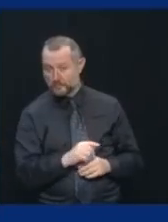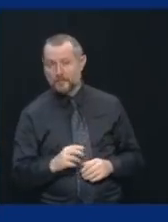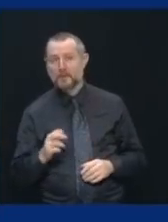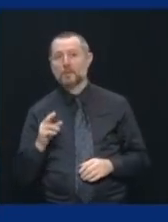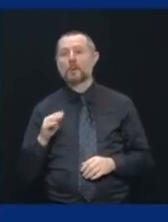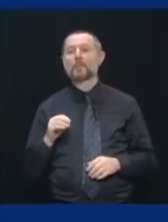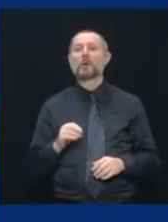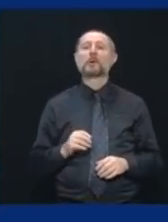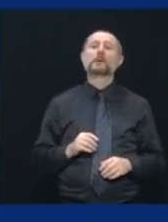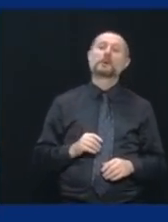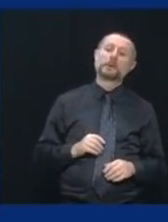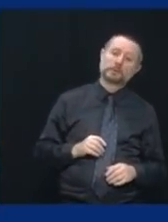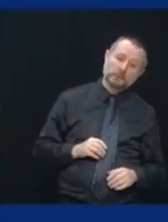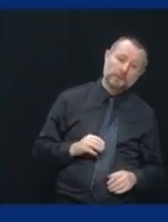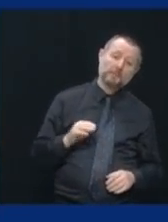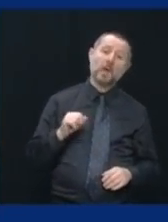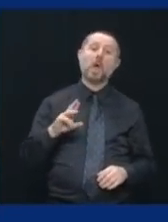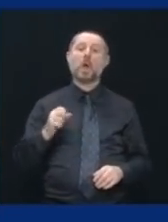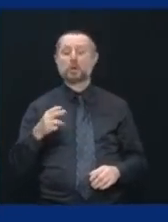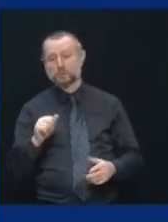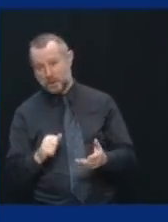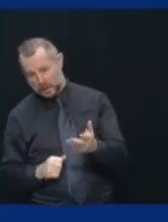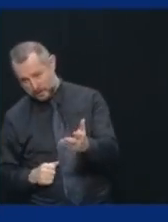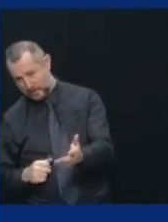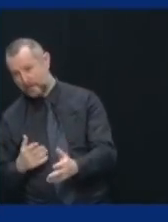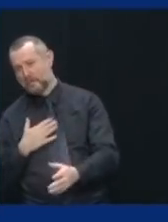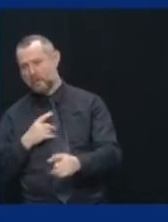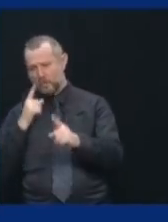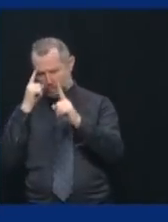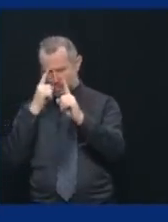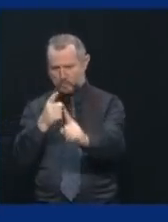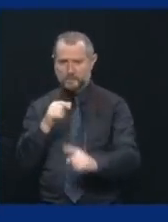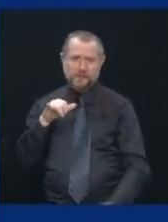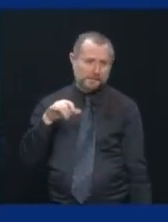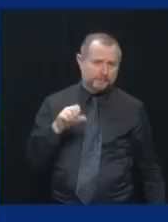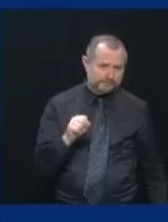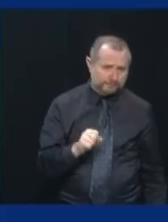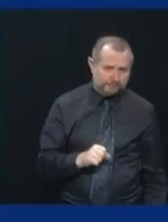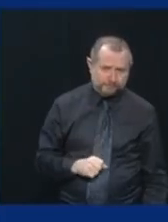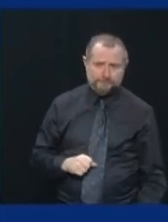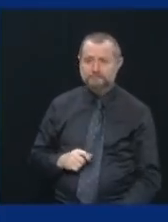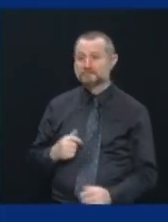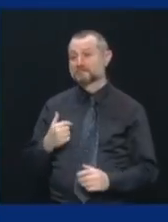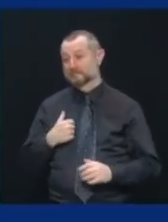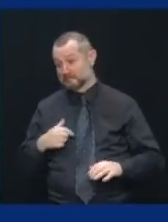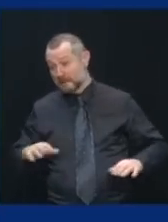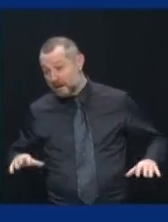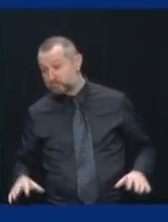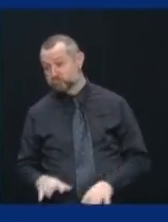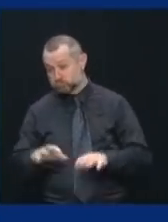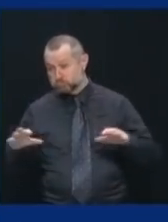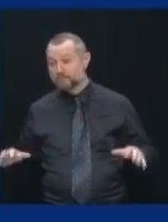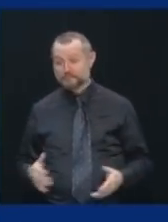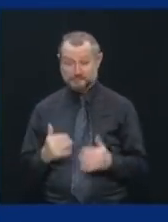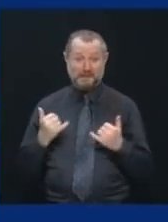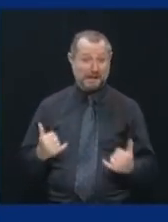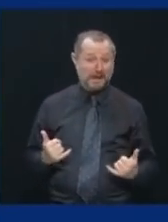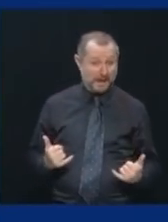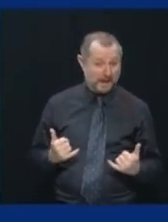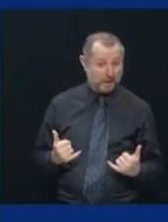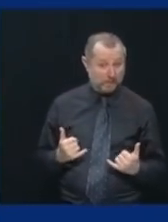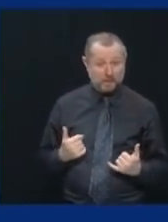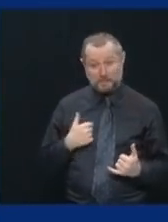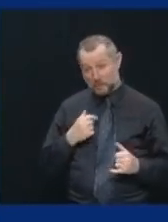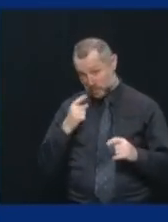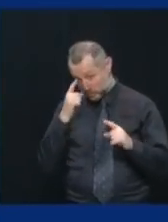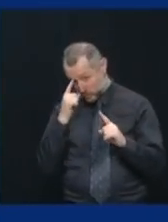Marcia, I think that is where we are headed, right? The overall effort is headed